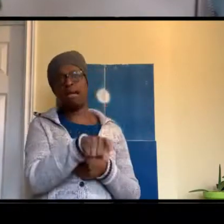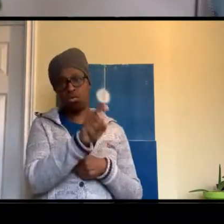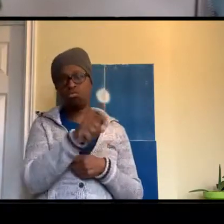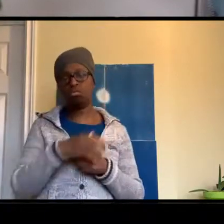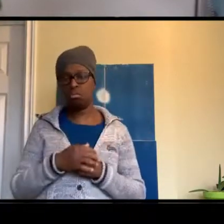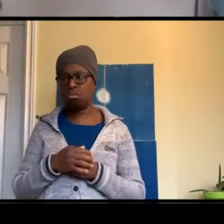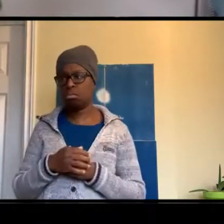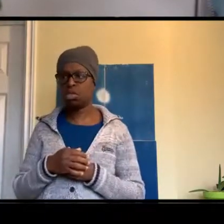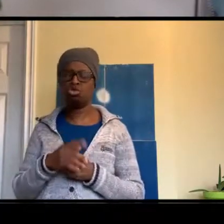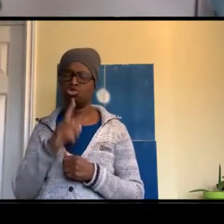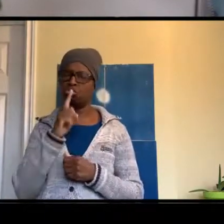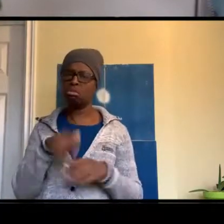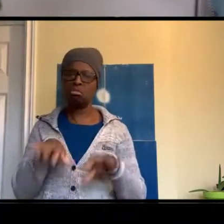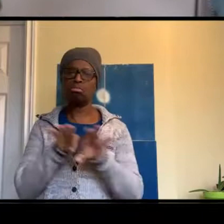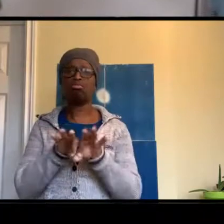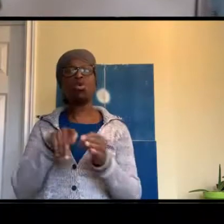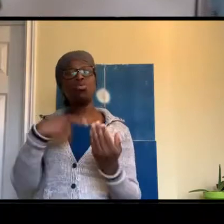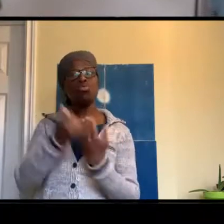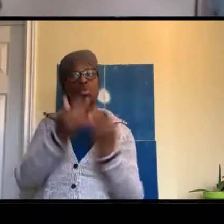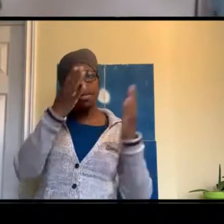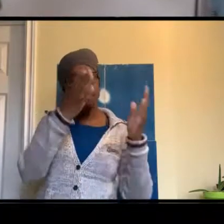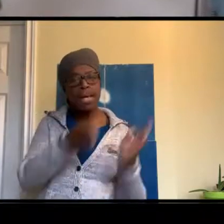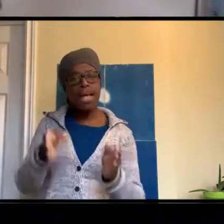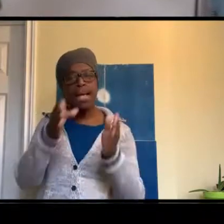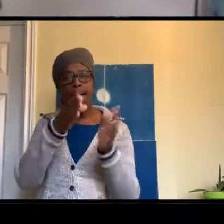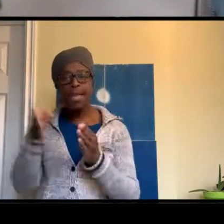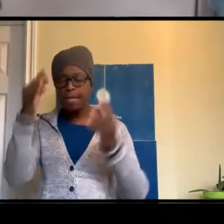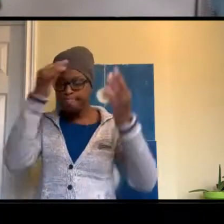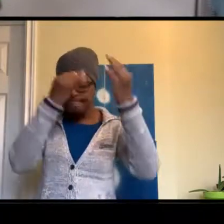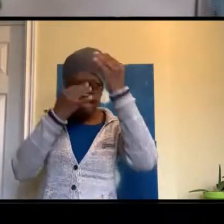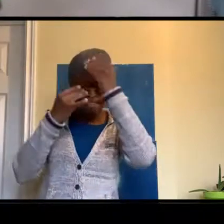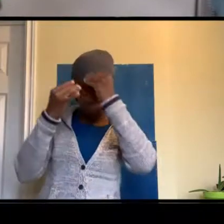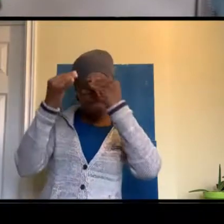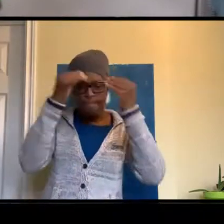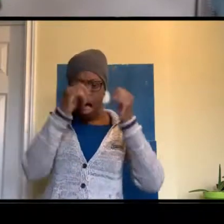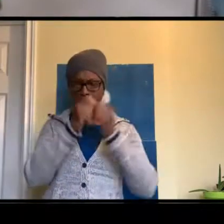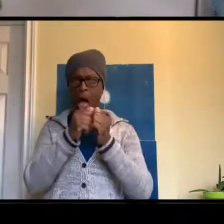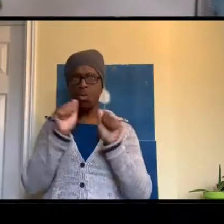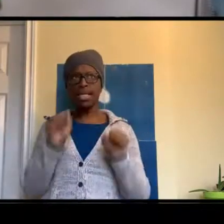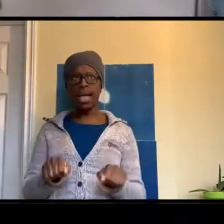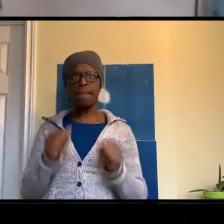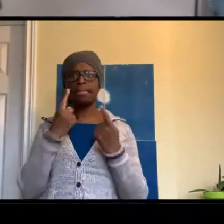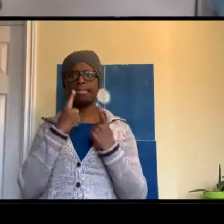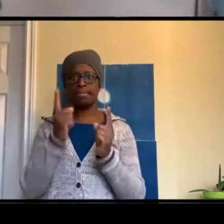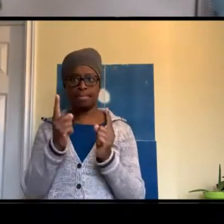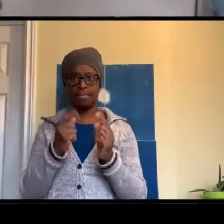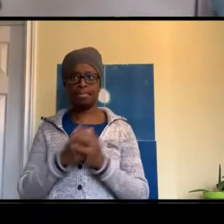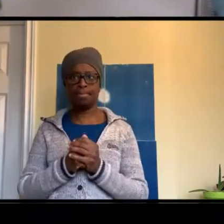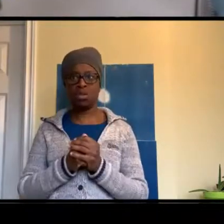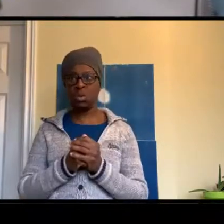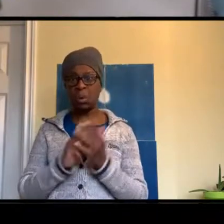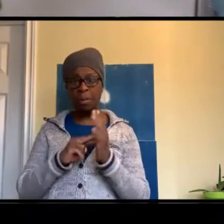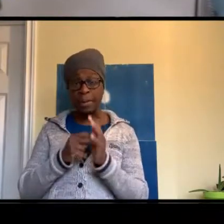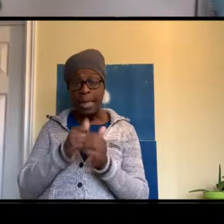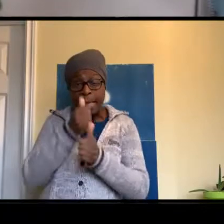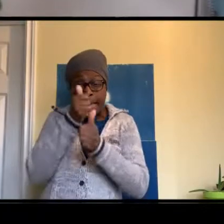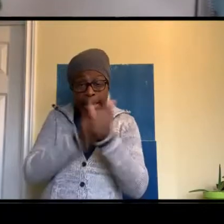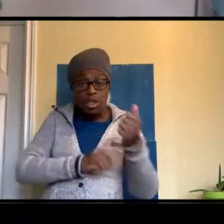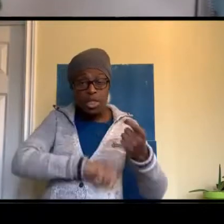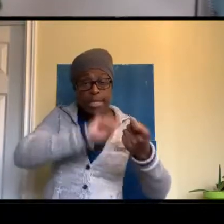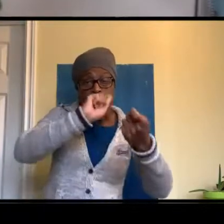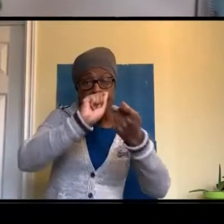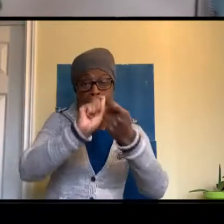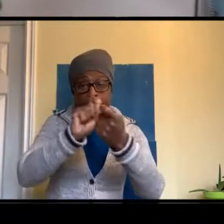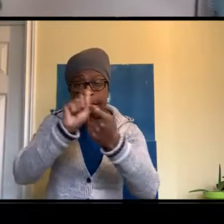project needs in order to be successful, who you need to work with, is helpful, but it's not always crucial to writing the grant. You don't have